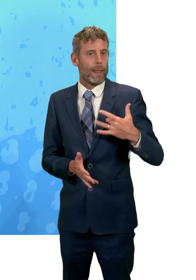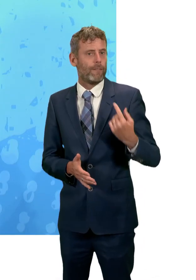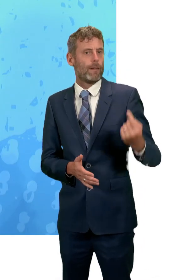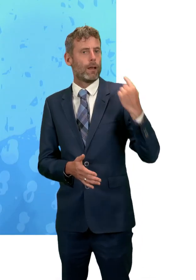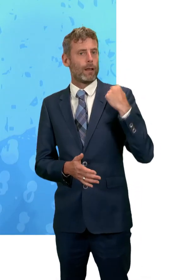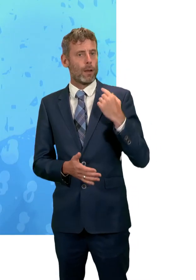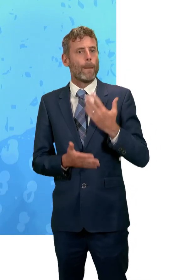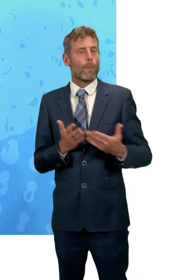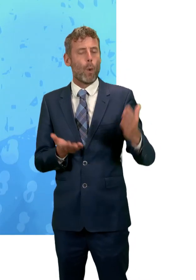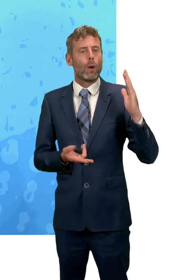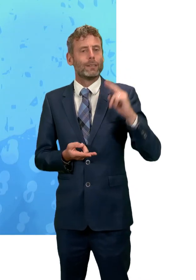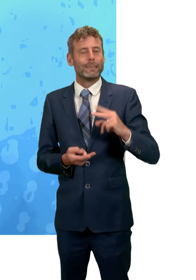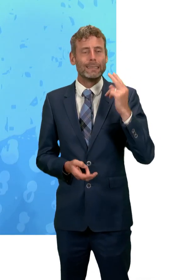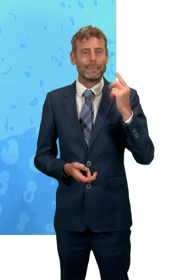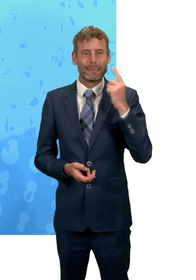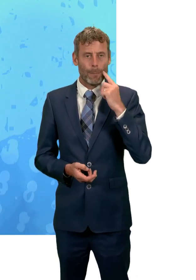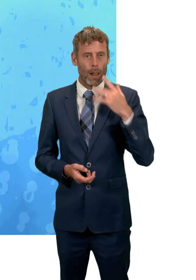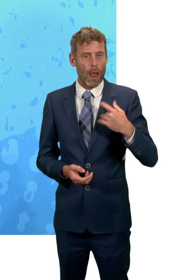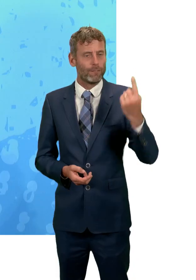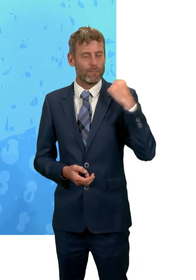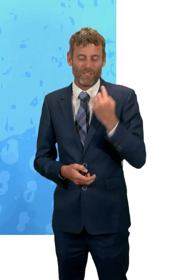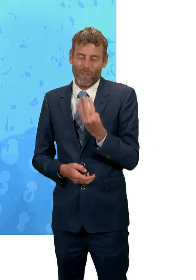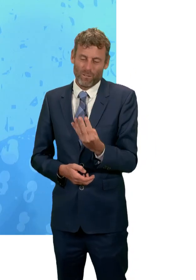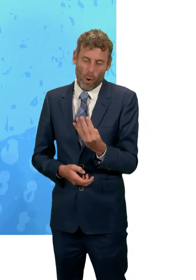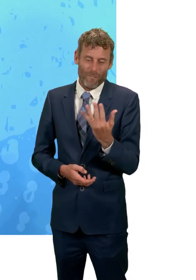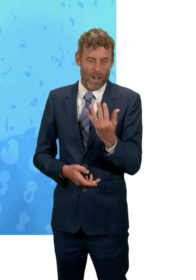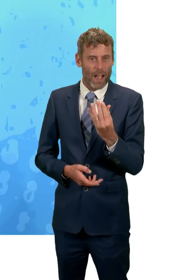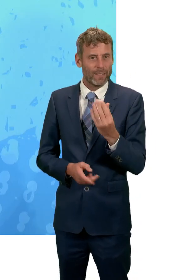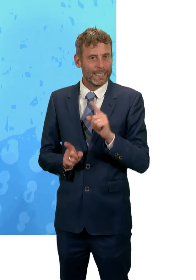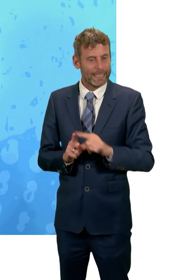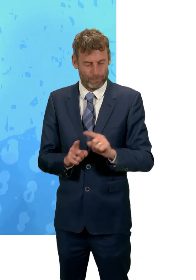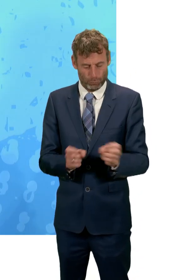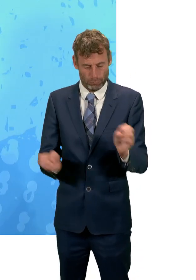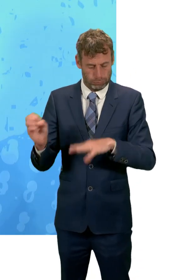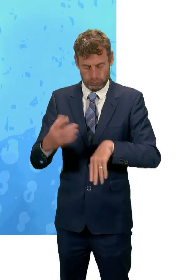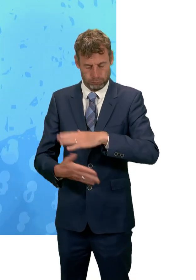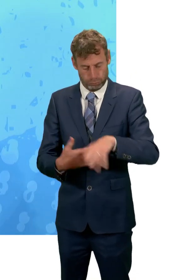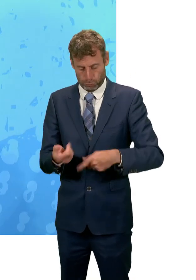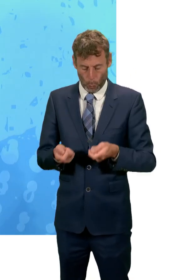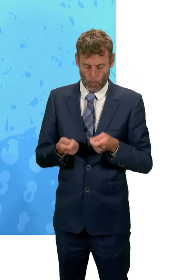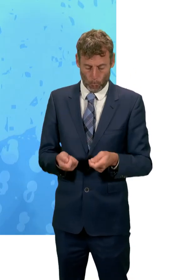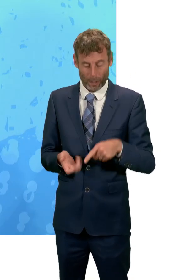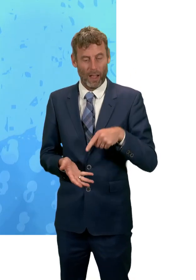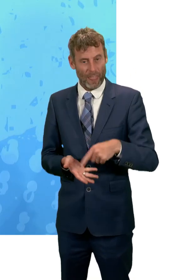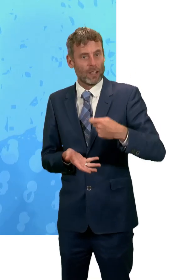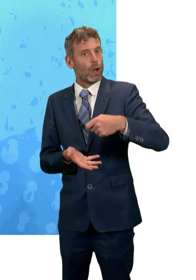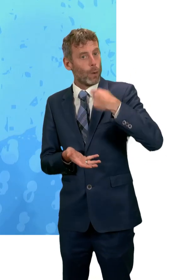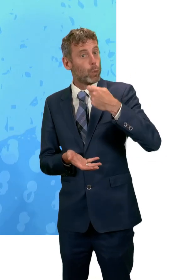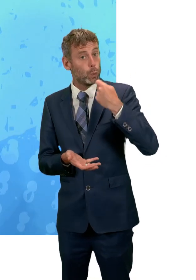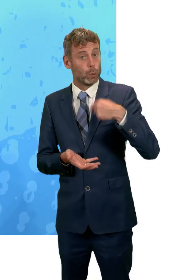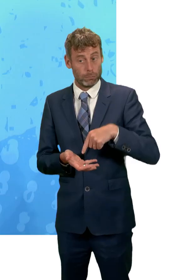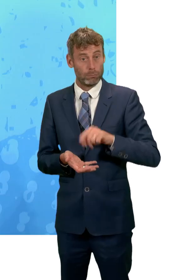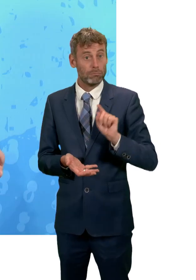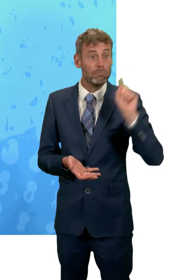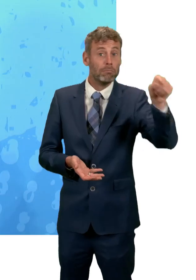simpler, 4 and 5 ingredients in a recipe or in a meal. And that's the same all over the world. Wherever you